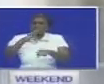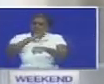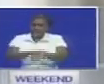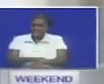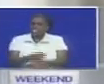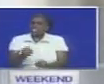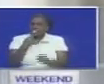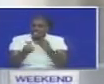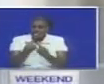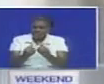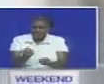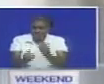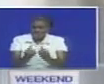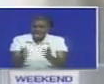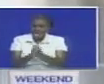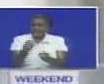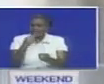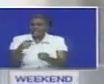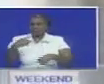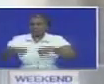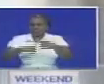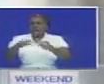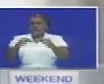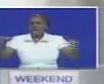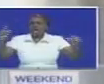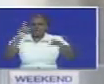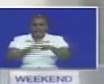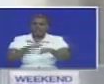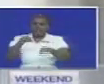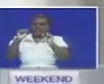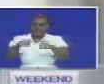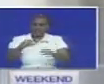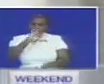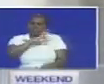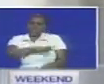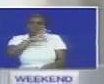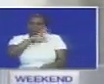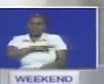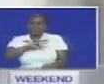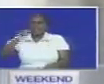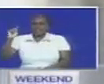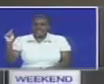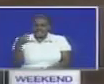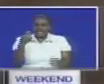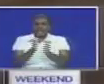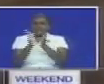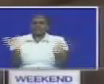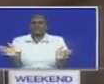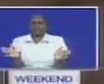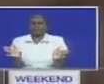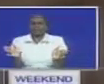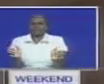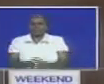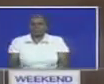eat, we see this to be a sustainable and long-term project that can be able to benefit this Kenyan society.